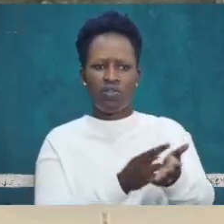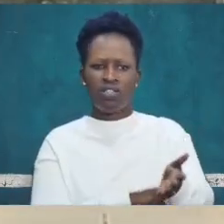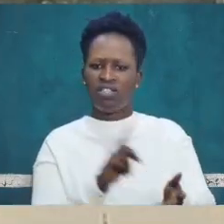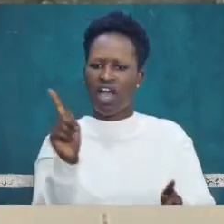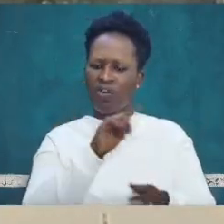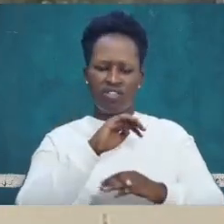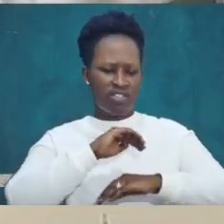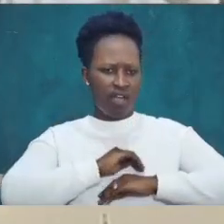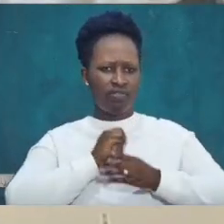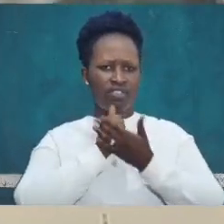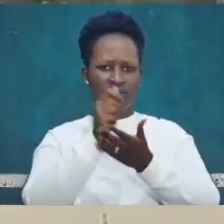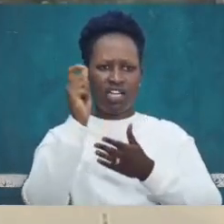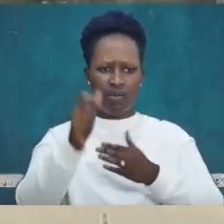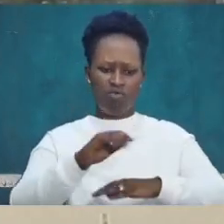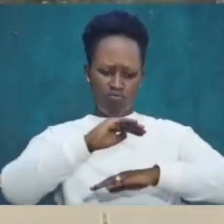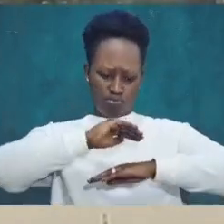if resources are not enough,